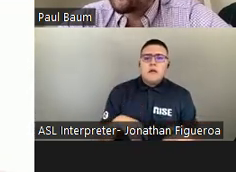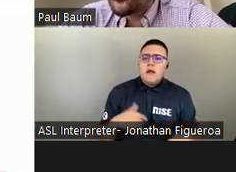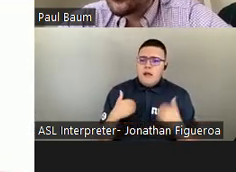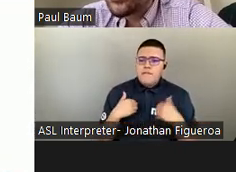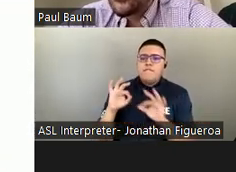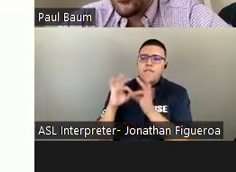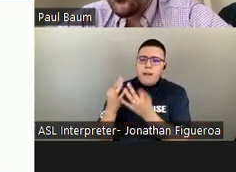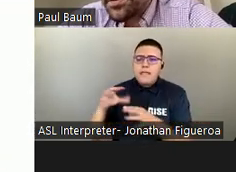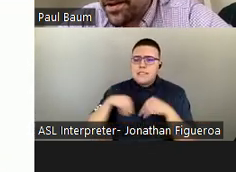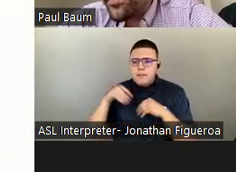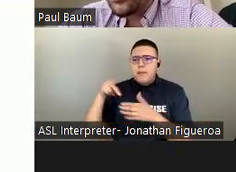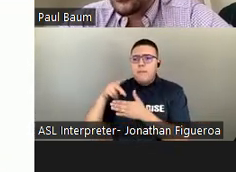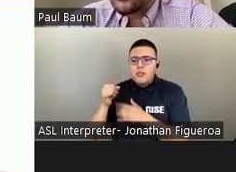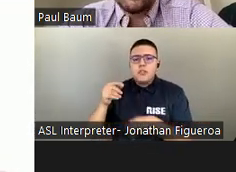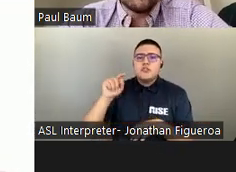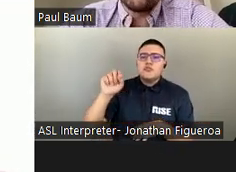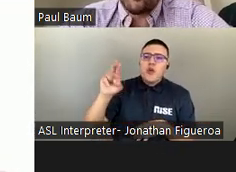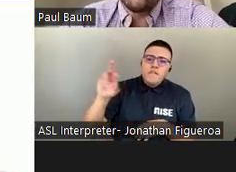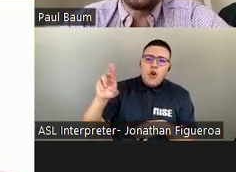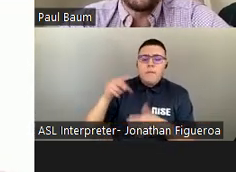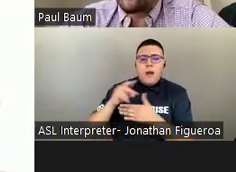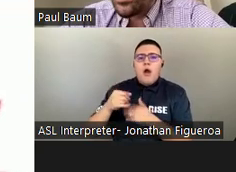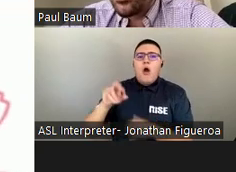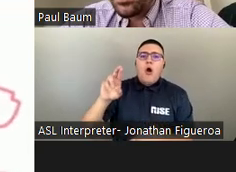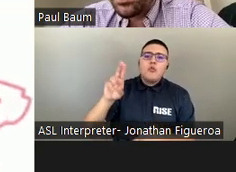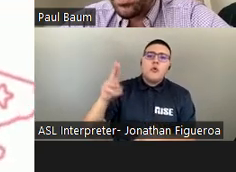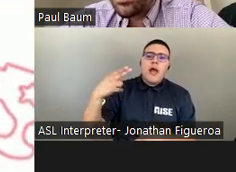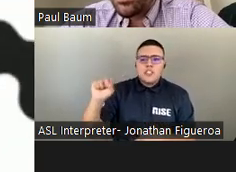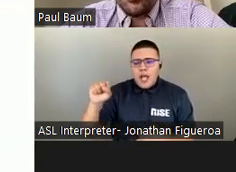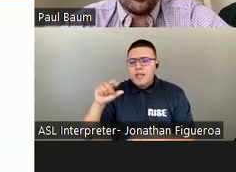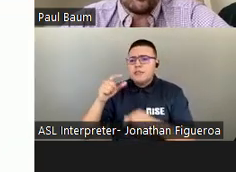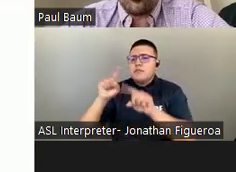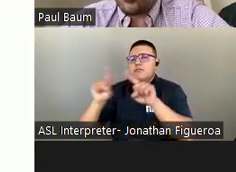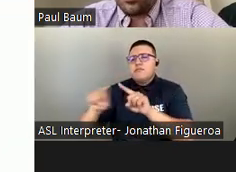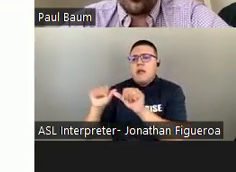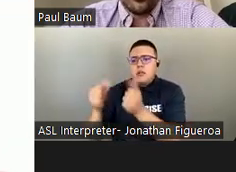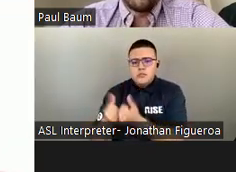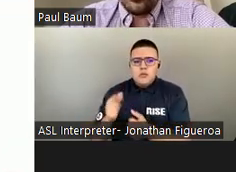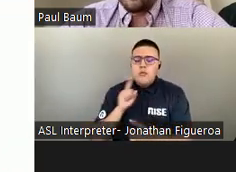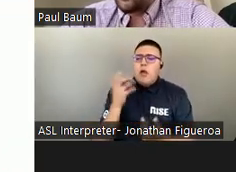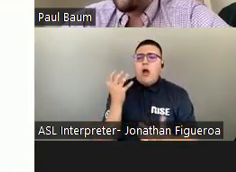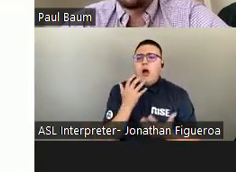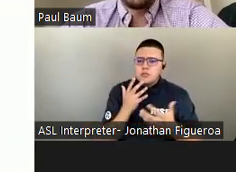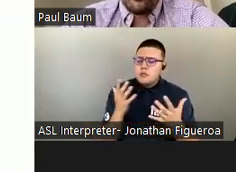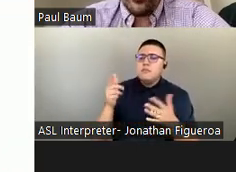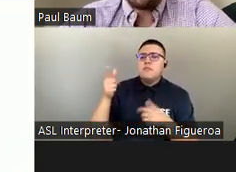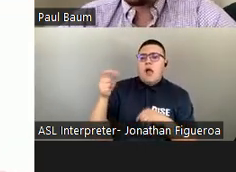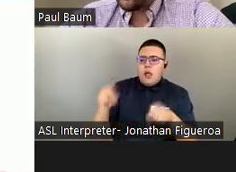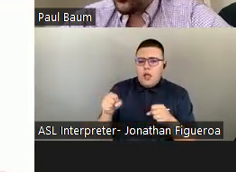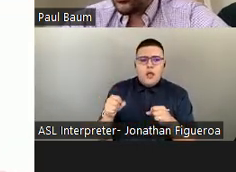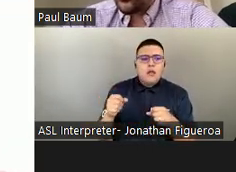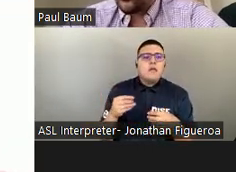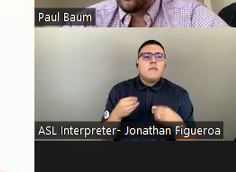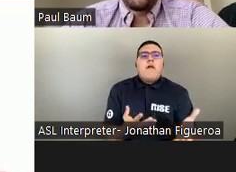Trevor Project, there's RUHS. There's a lot of different agencies that are awesome and have that